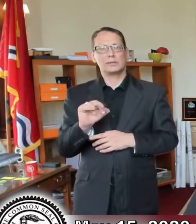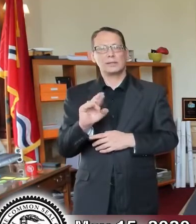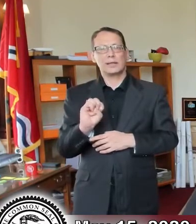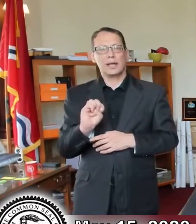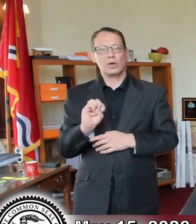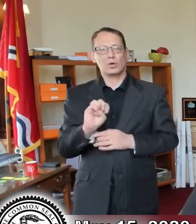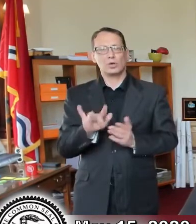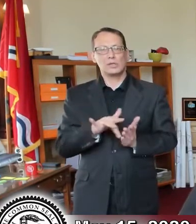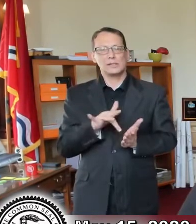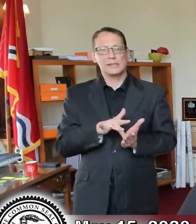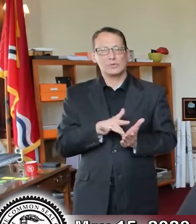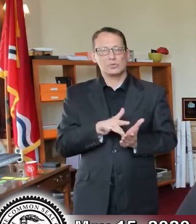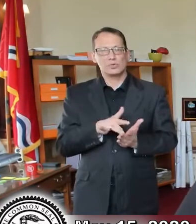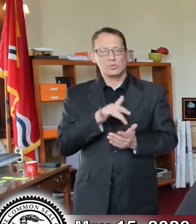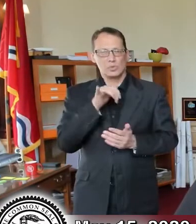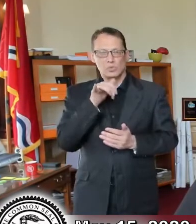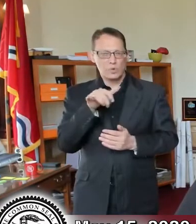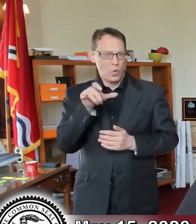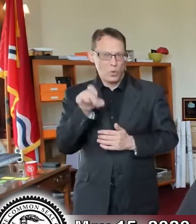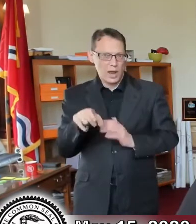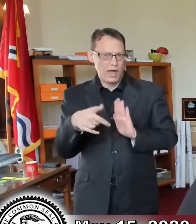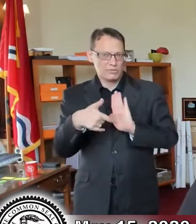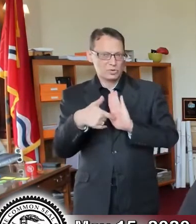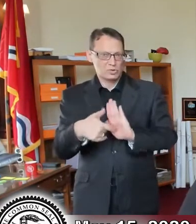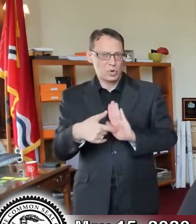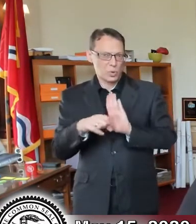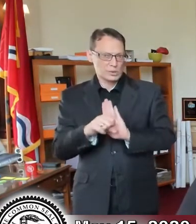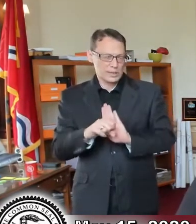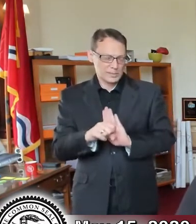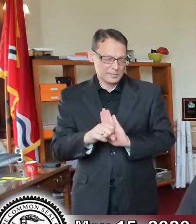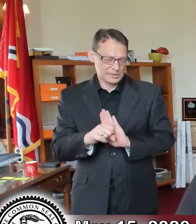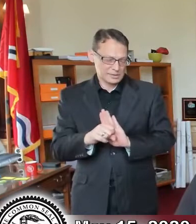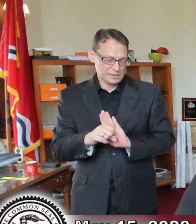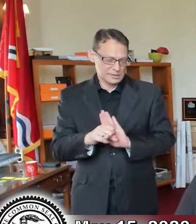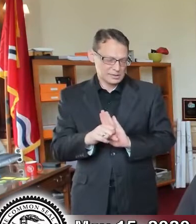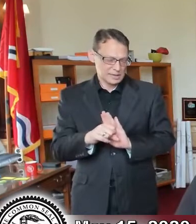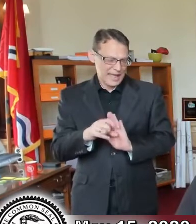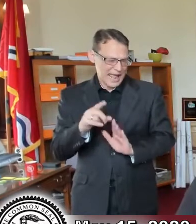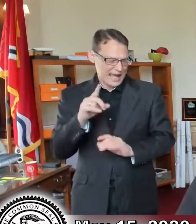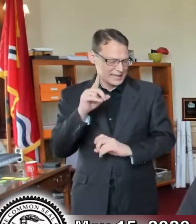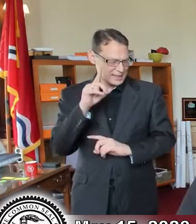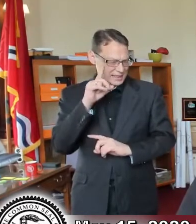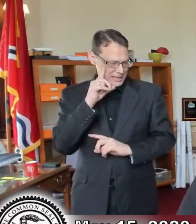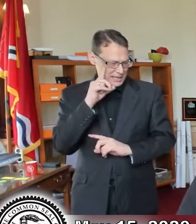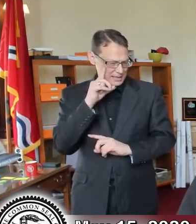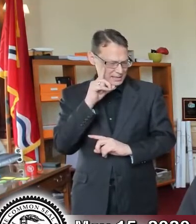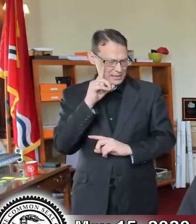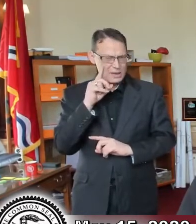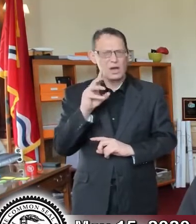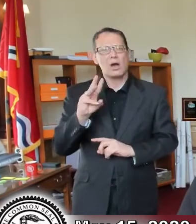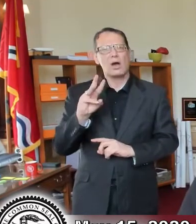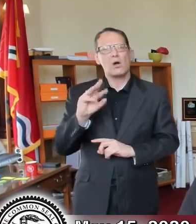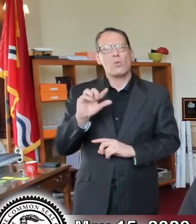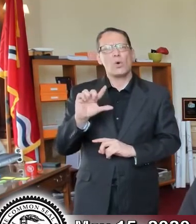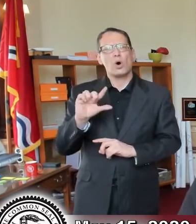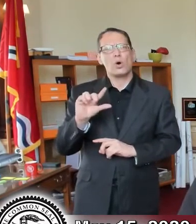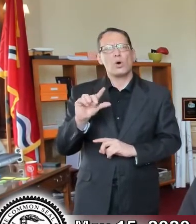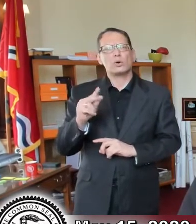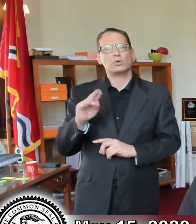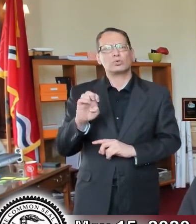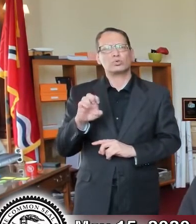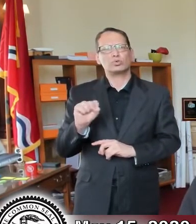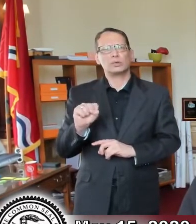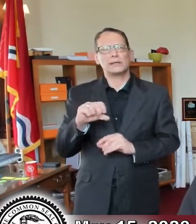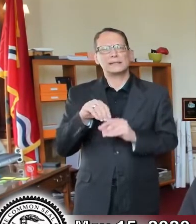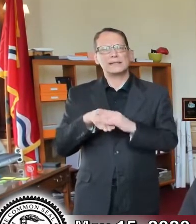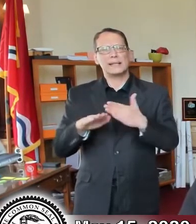where you don't have to be symptomatic to get a test. In fact, I even think there's a Walgreens location in the